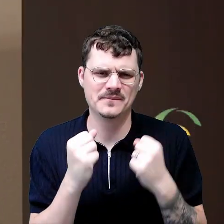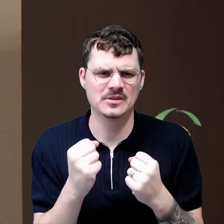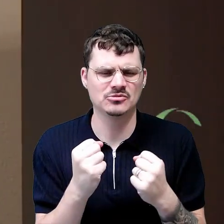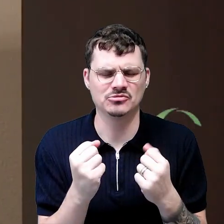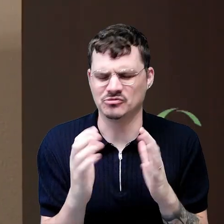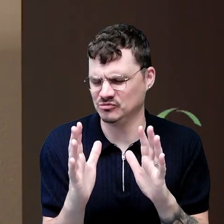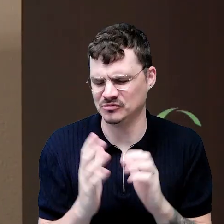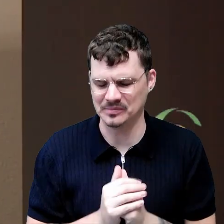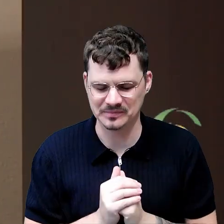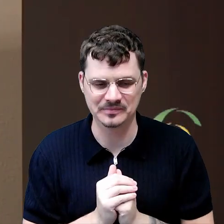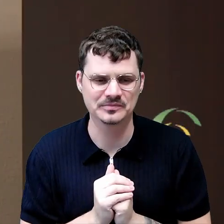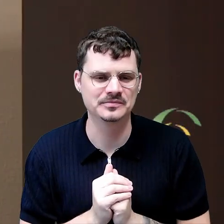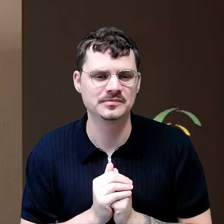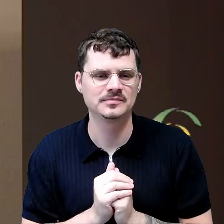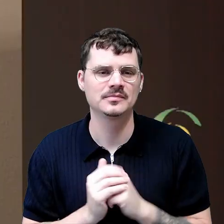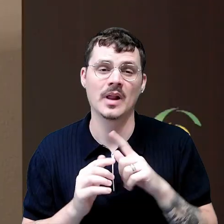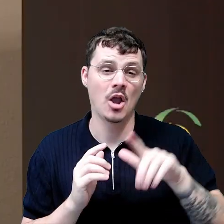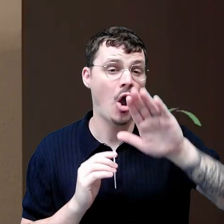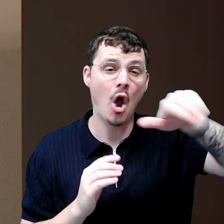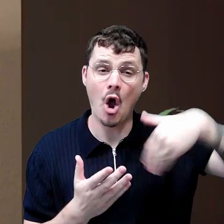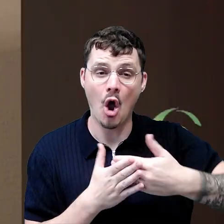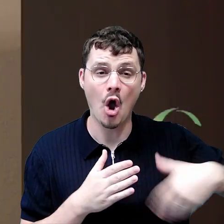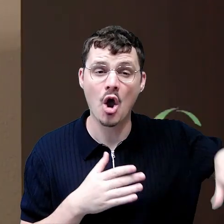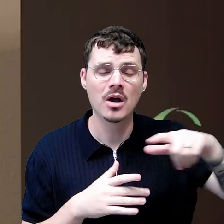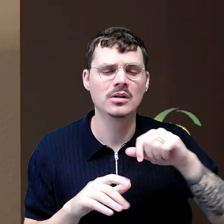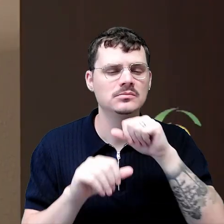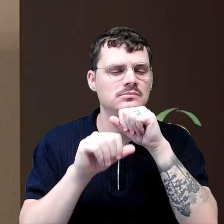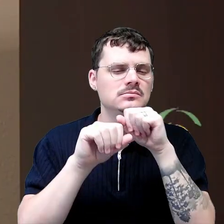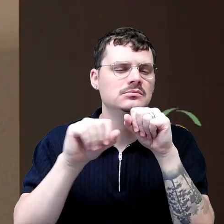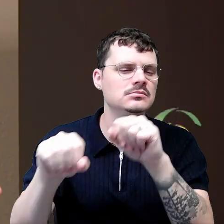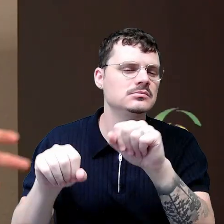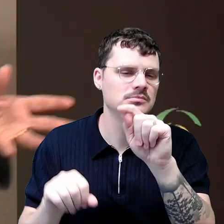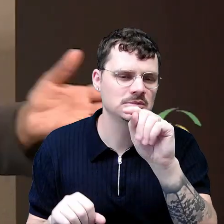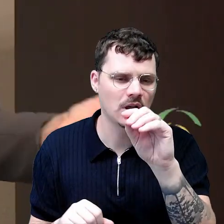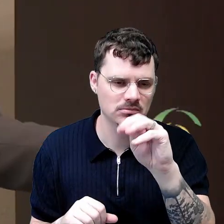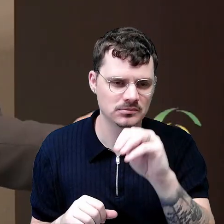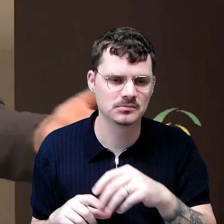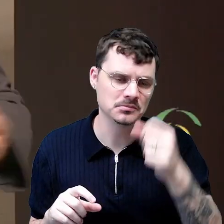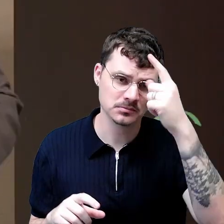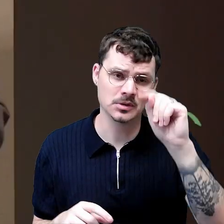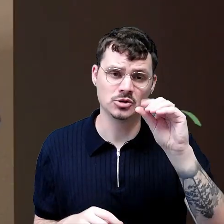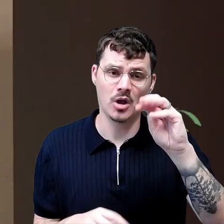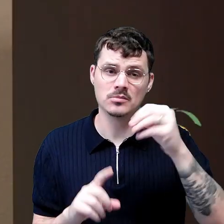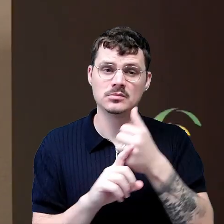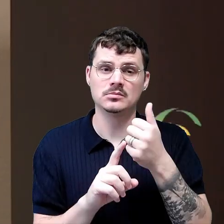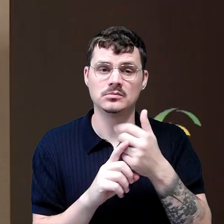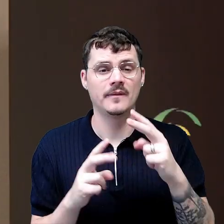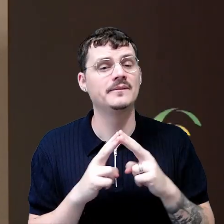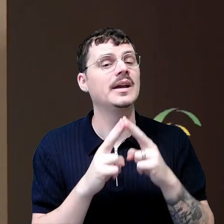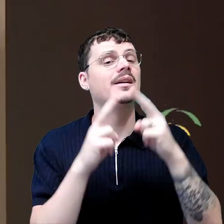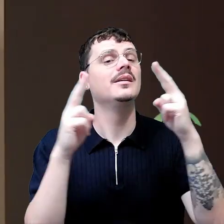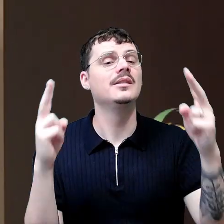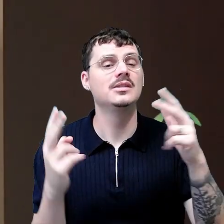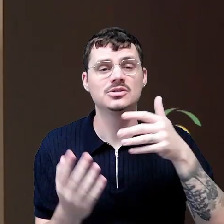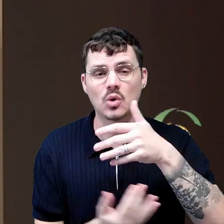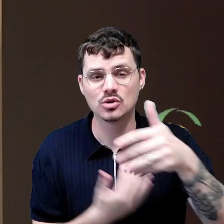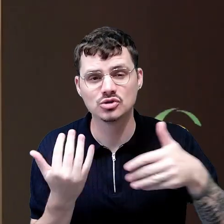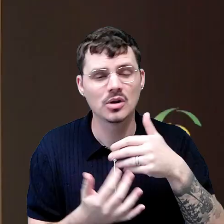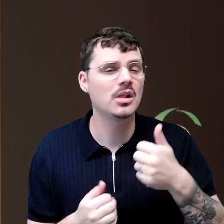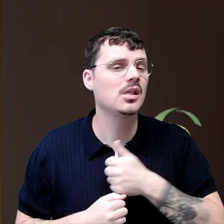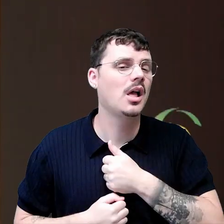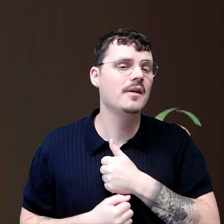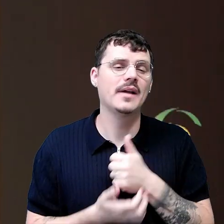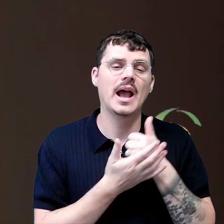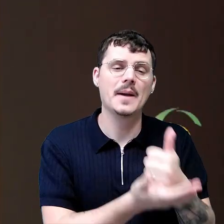best kind ever. And they love Tom. Now, Tom, as I mentioned, very social, loves to